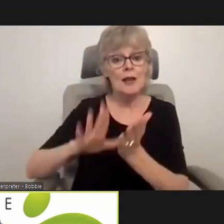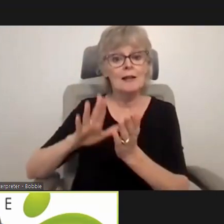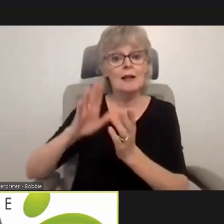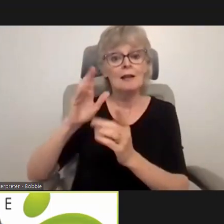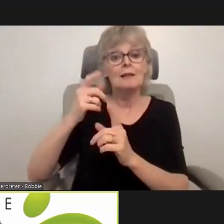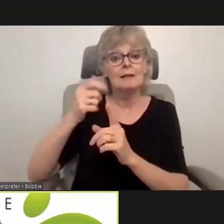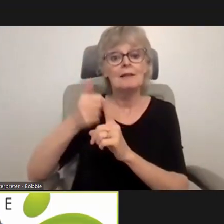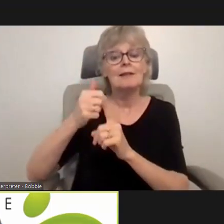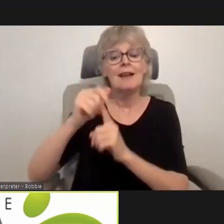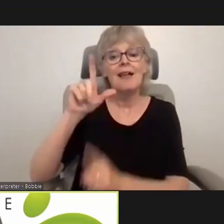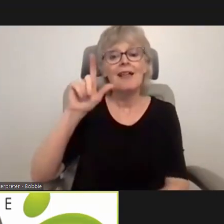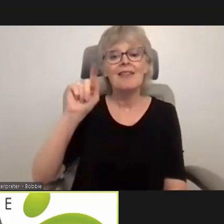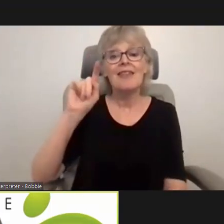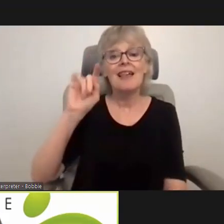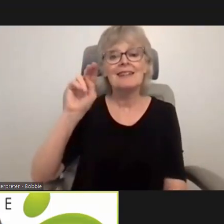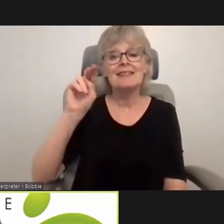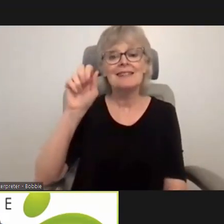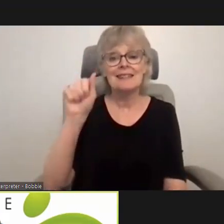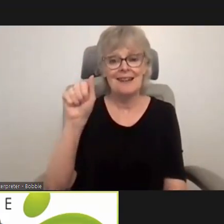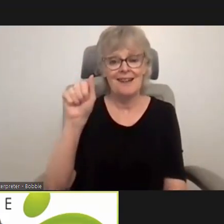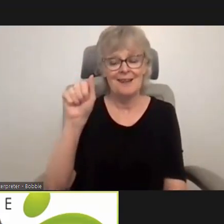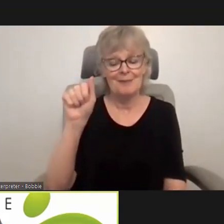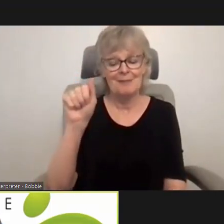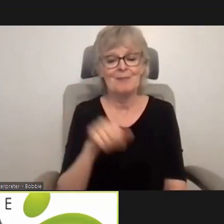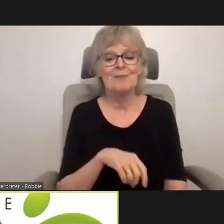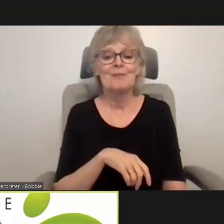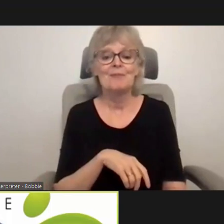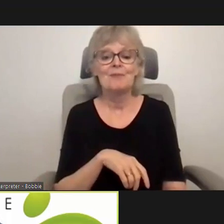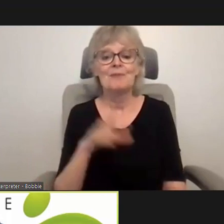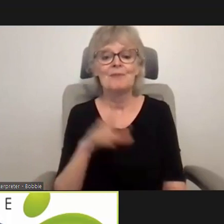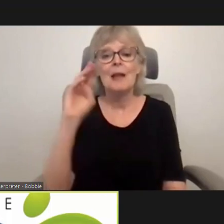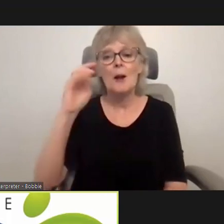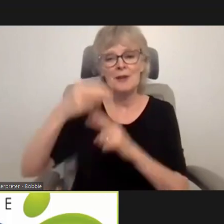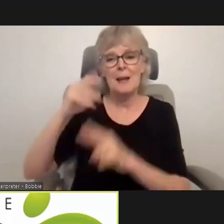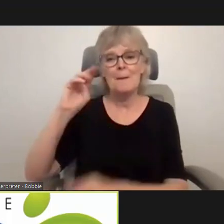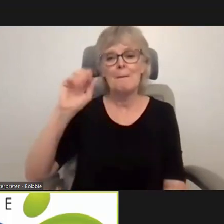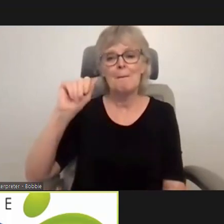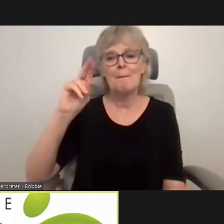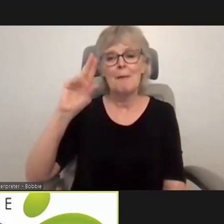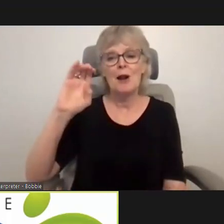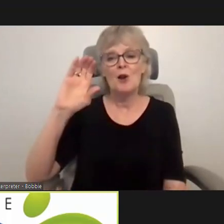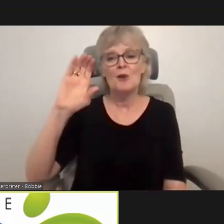Marcela Saborillo of Fall Marketing. And Marcela filled two